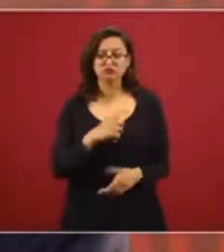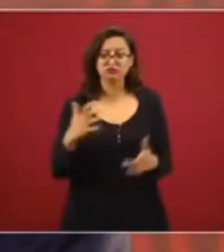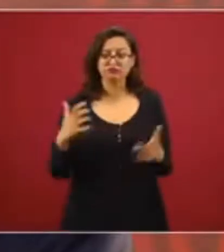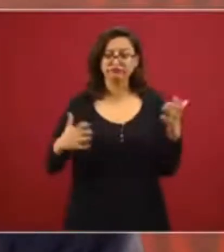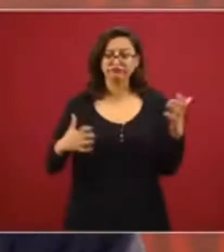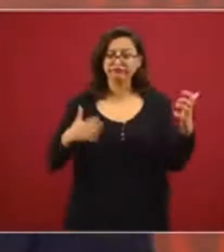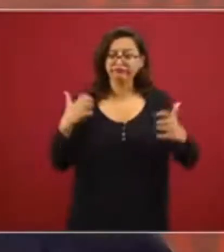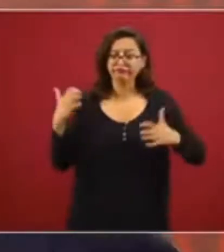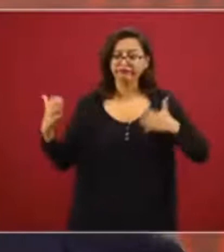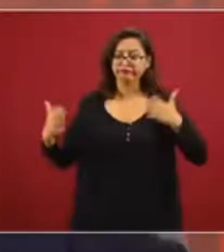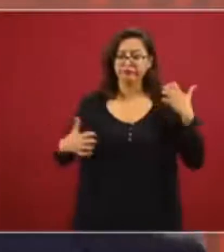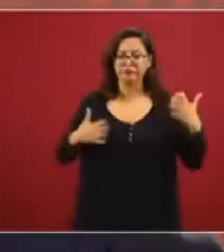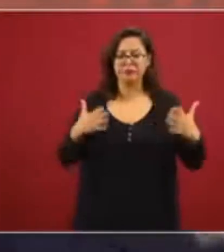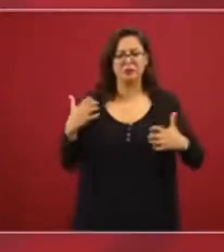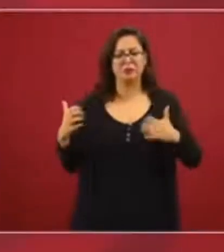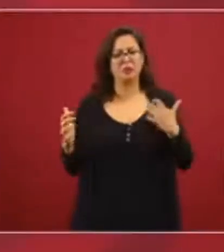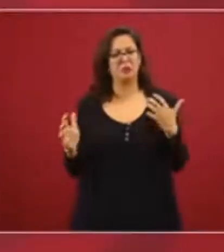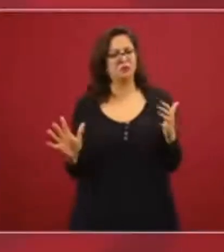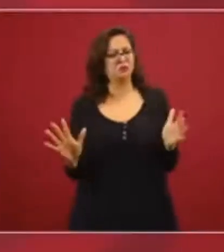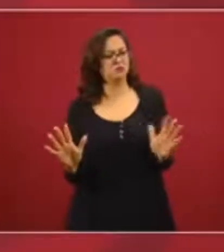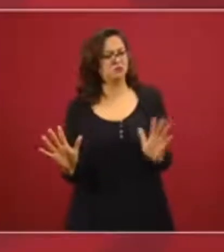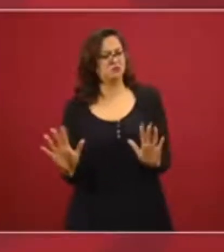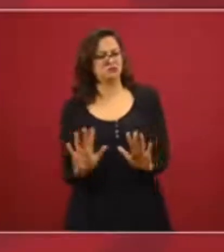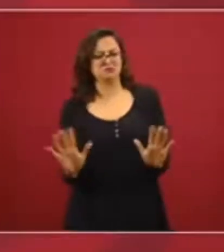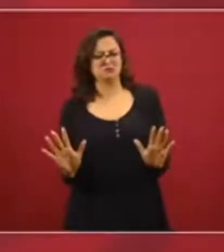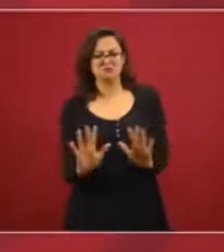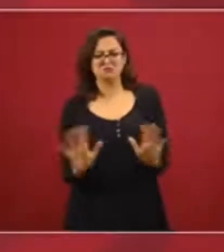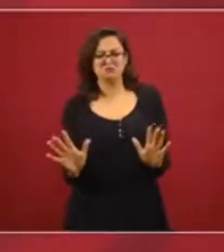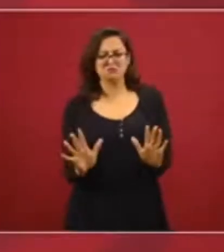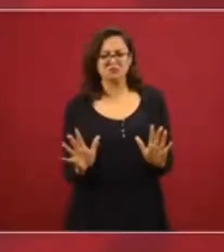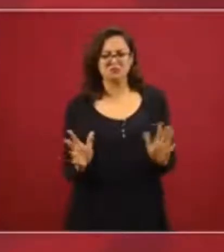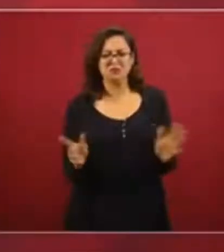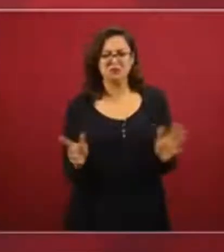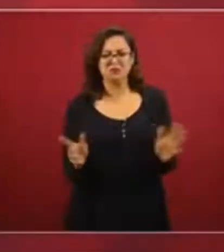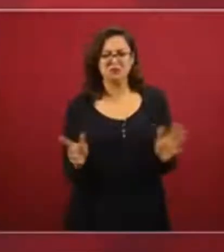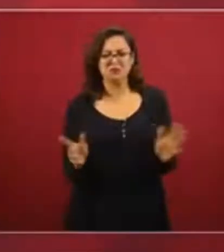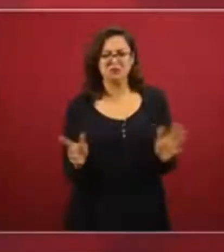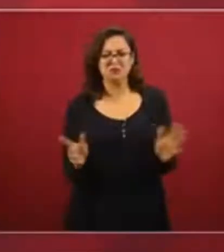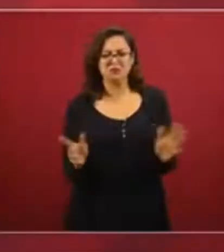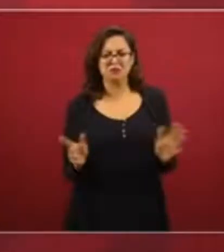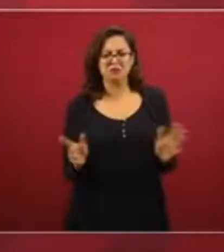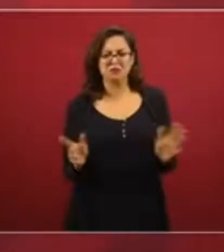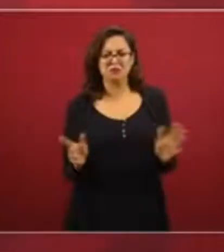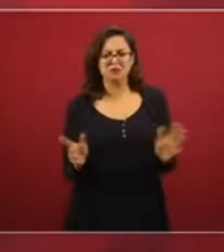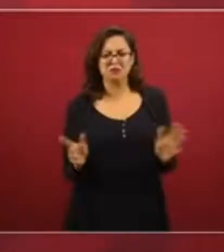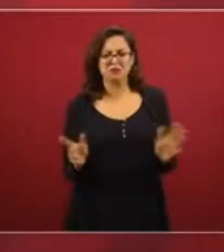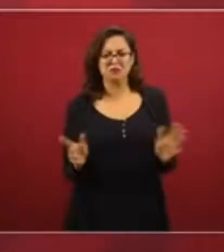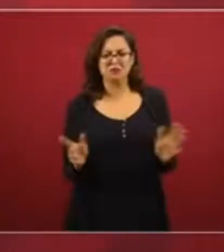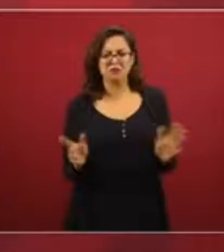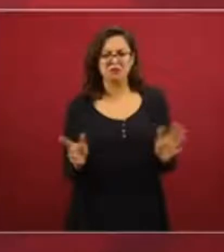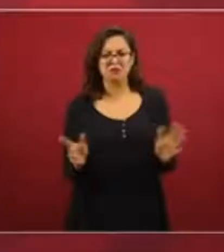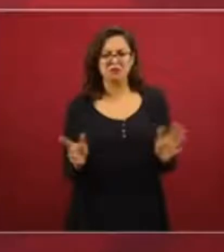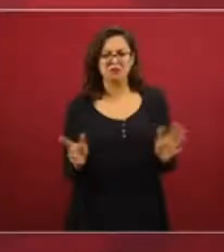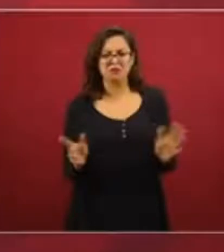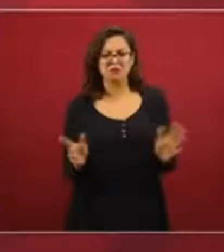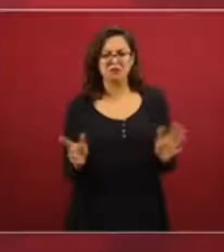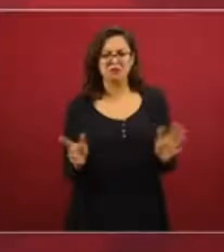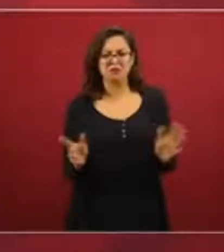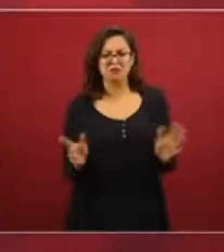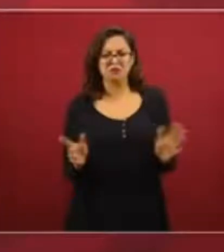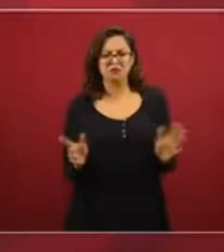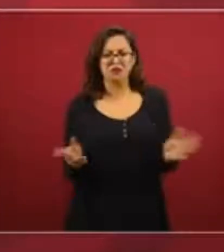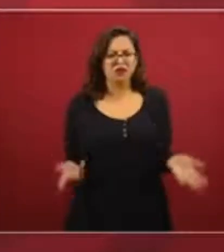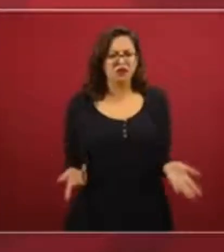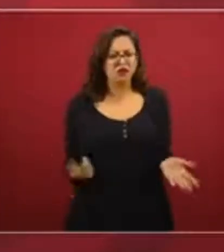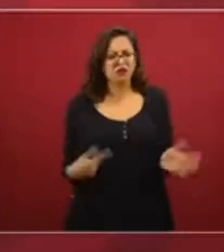verlo como algo negativo, and not look at this as something